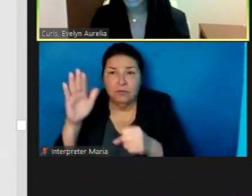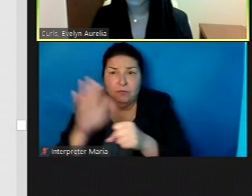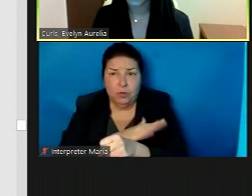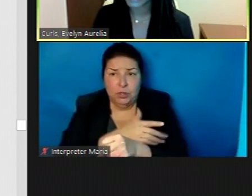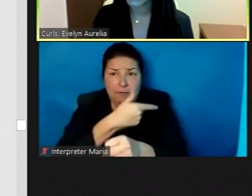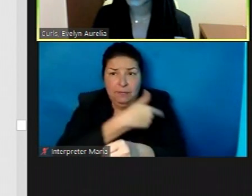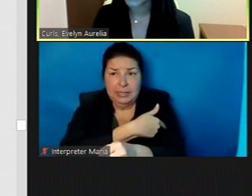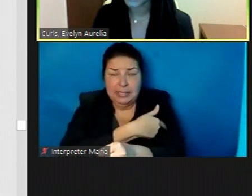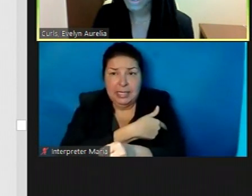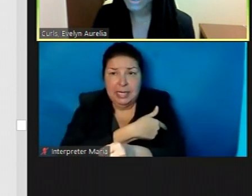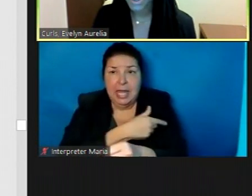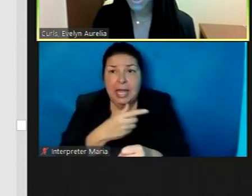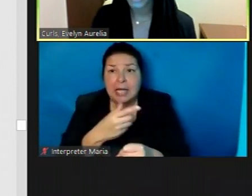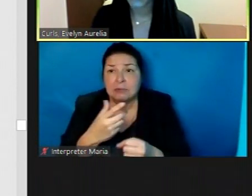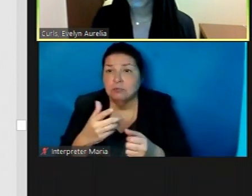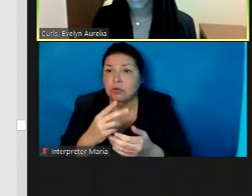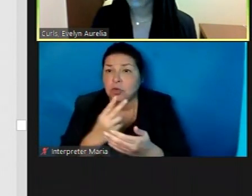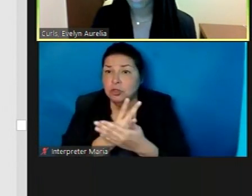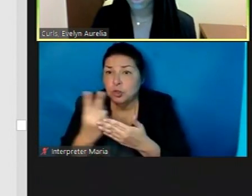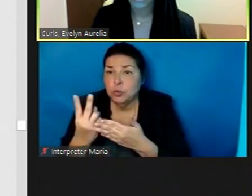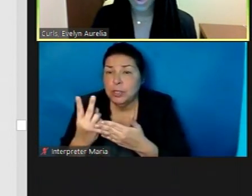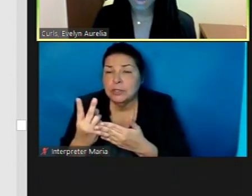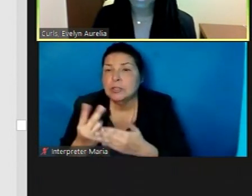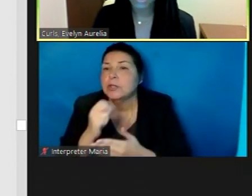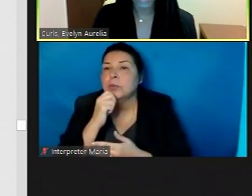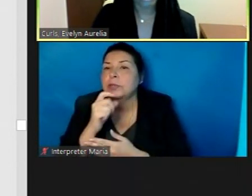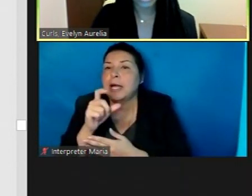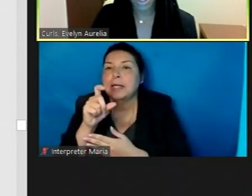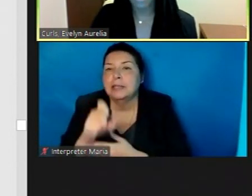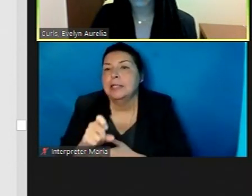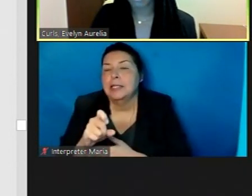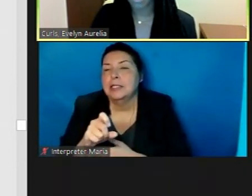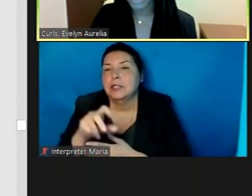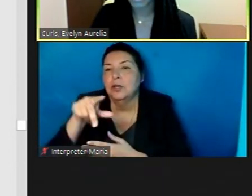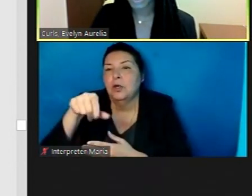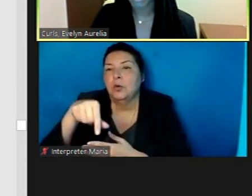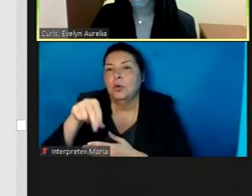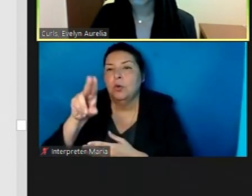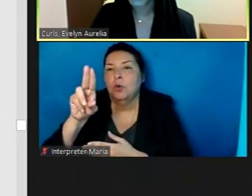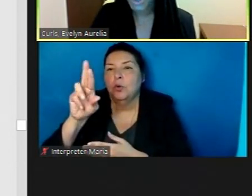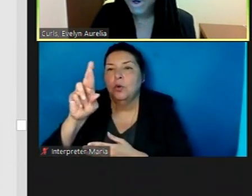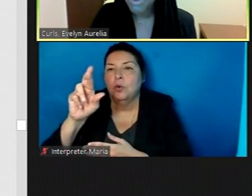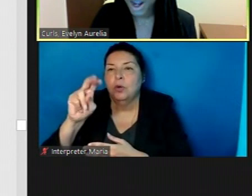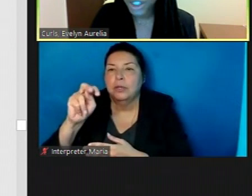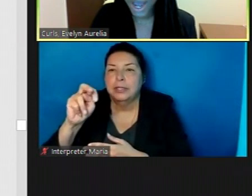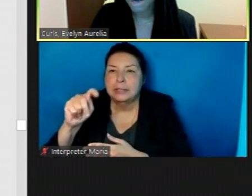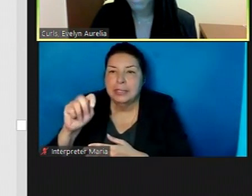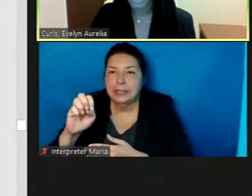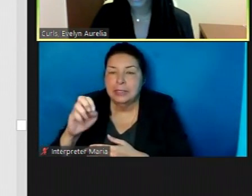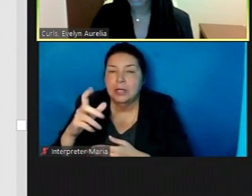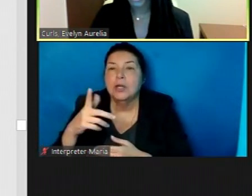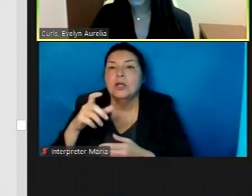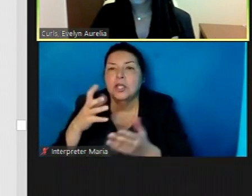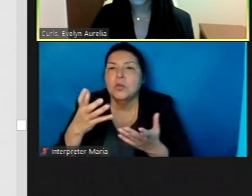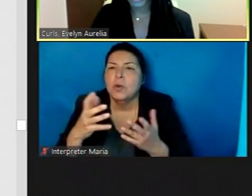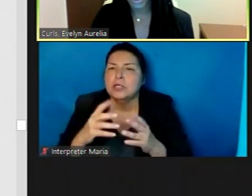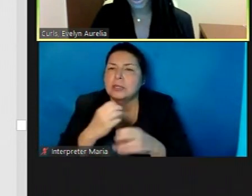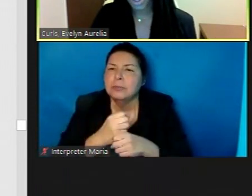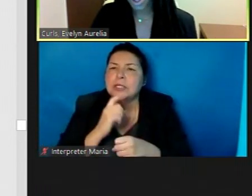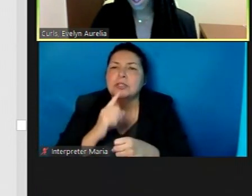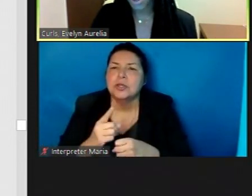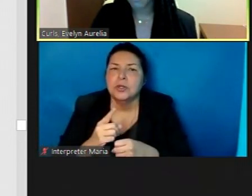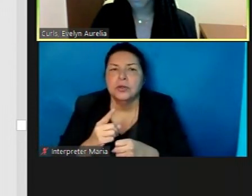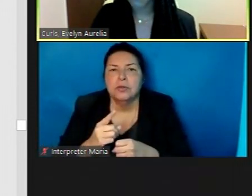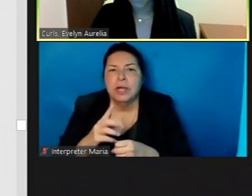fully vaccinated for at least 2 weeks, you will no longer have to quarantine after a possible exposure. You still want to watch out and make sure you're